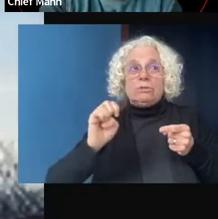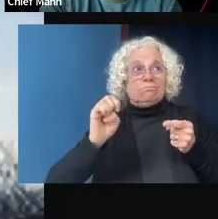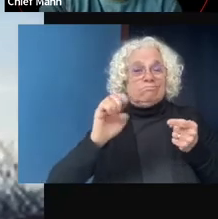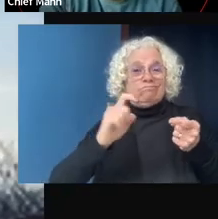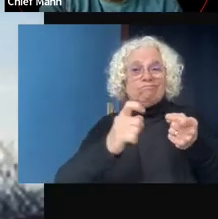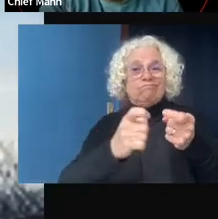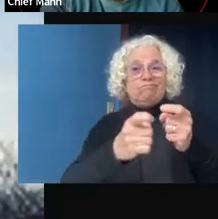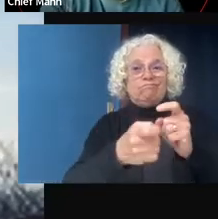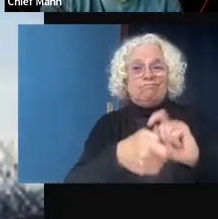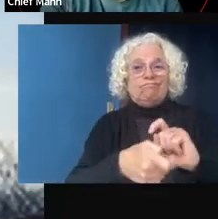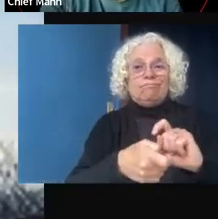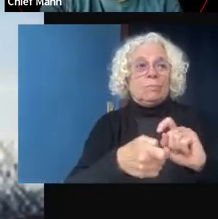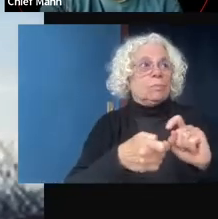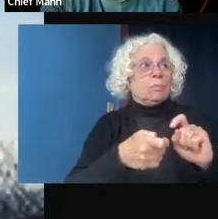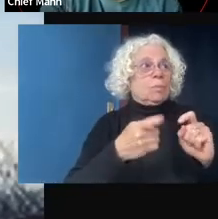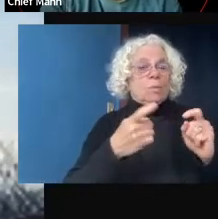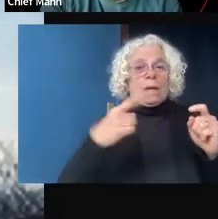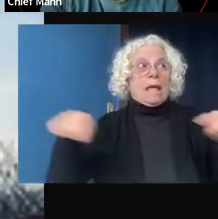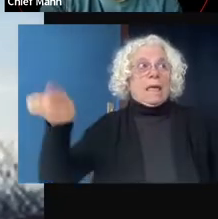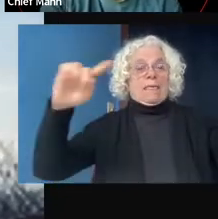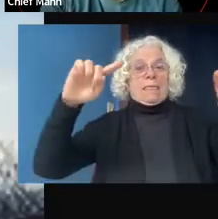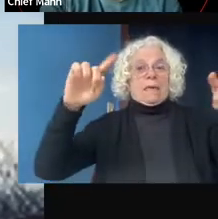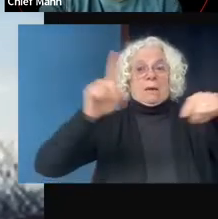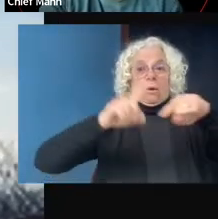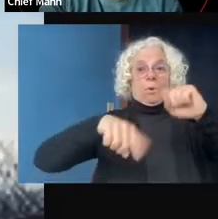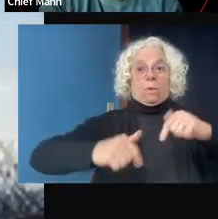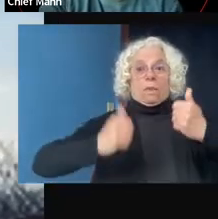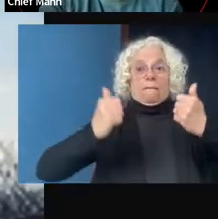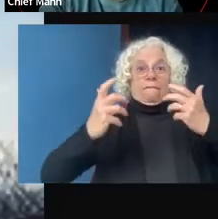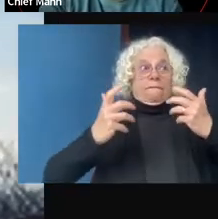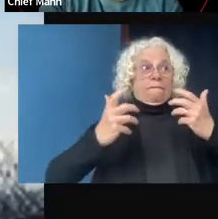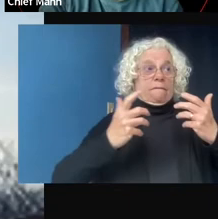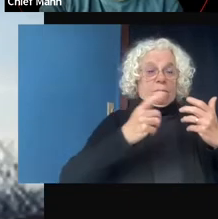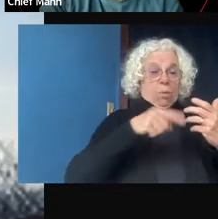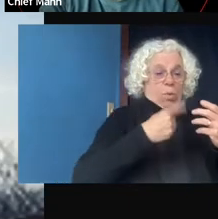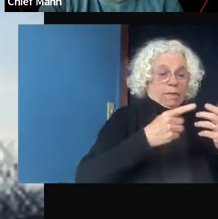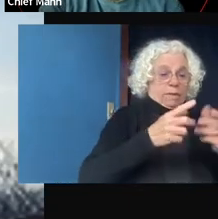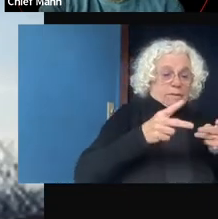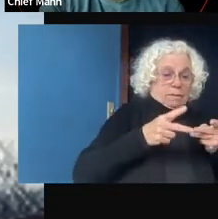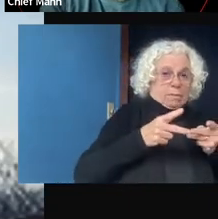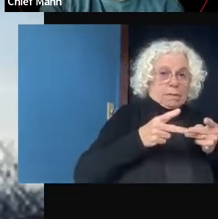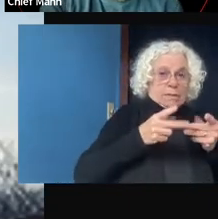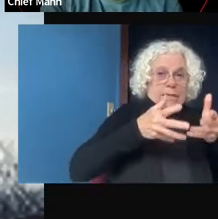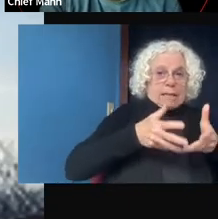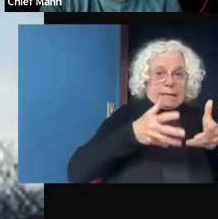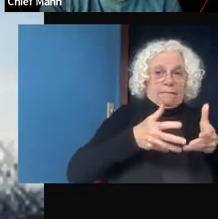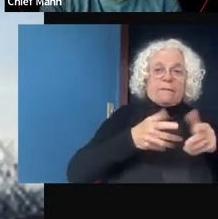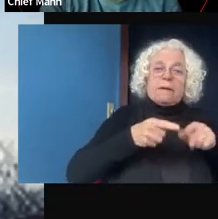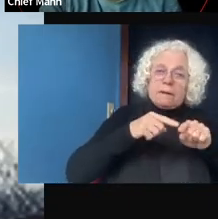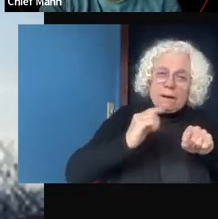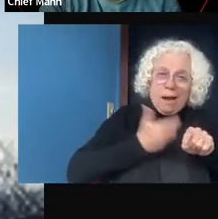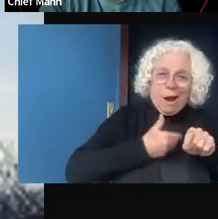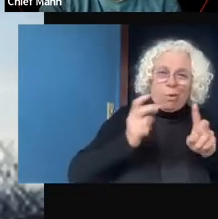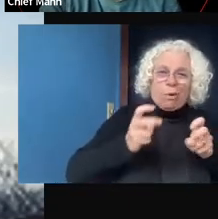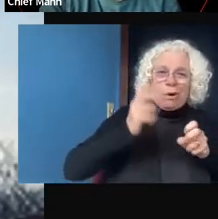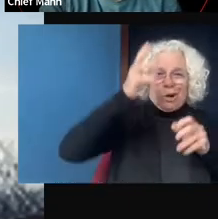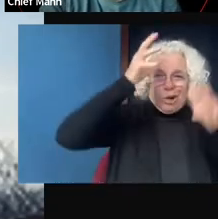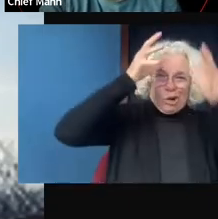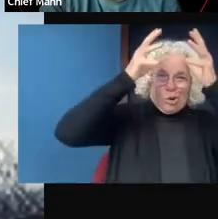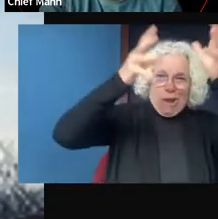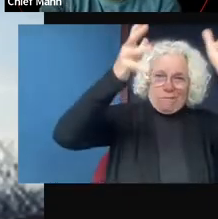why the Lenape people are known as the grandfathers, because all descend from us, all the Algonquin speaking